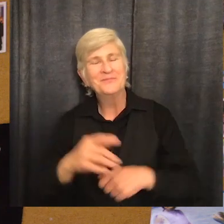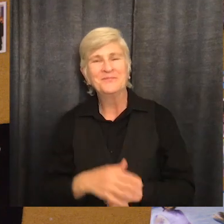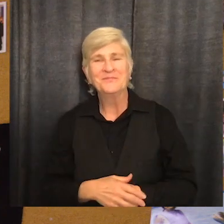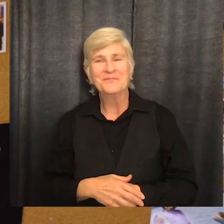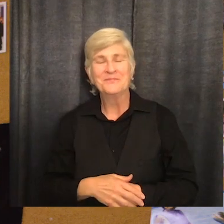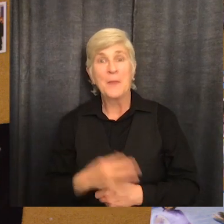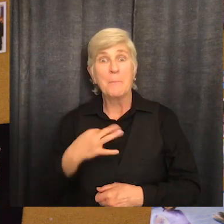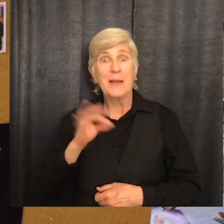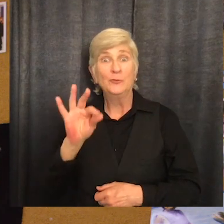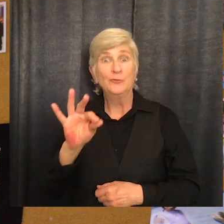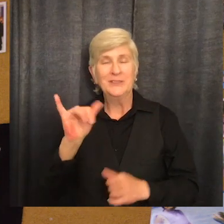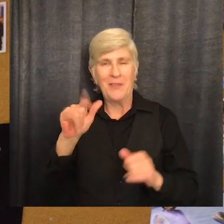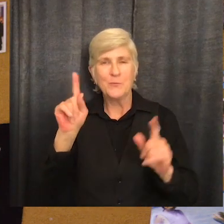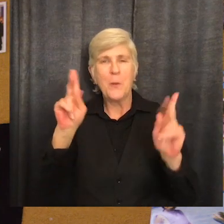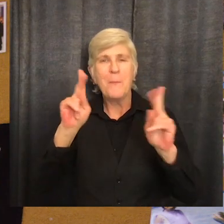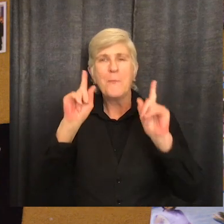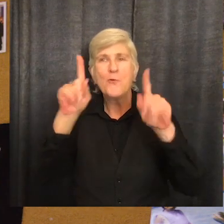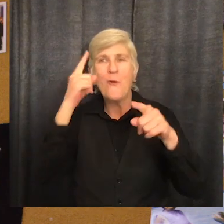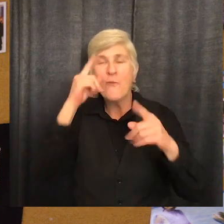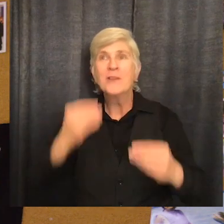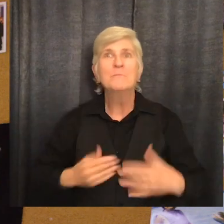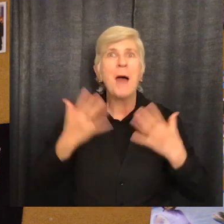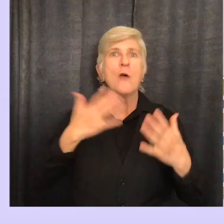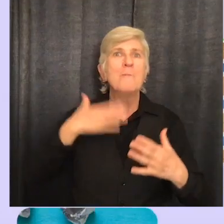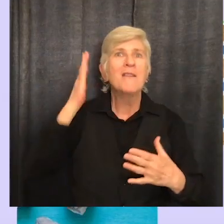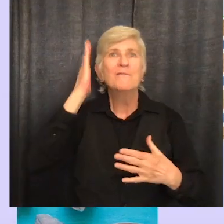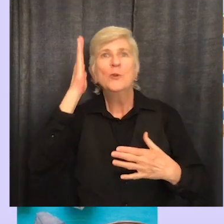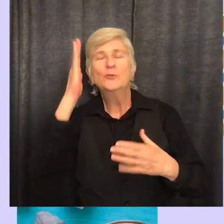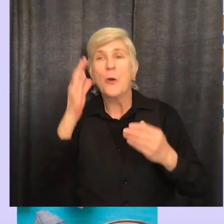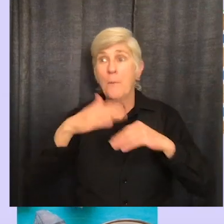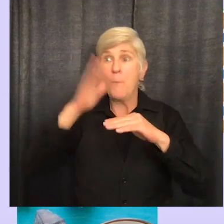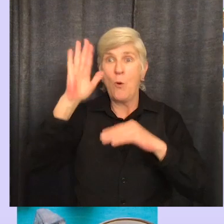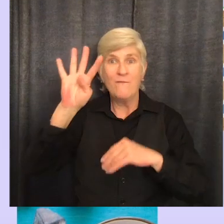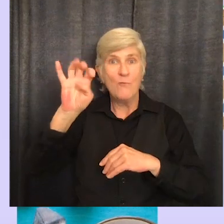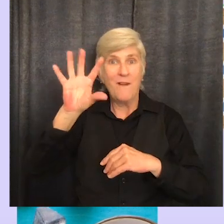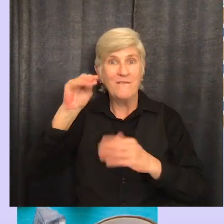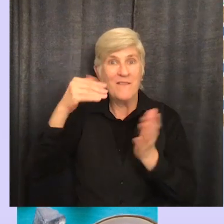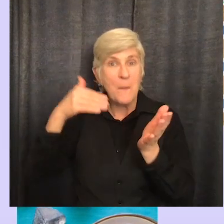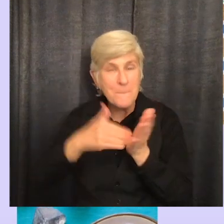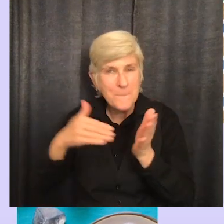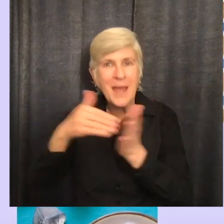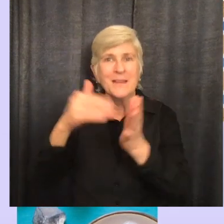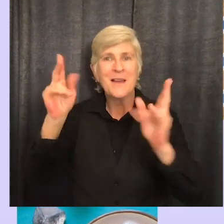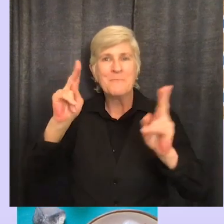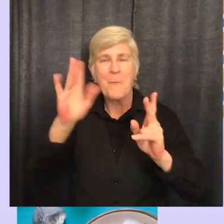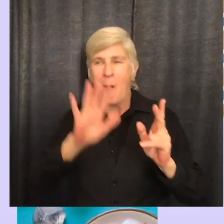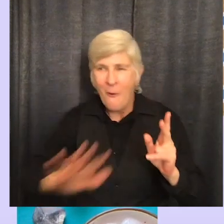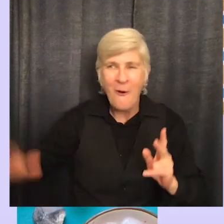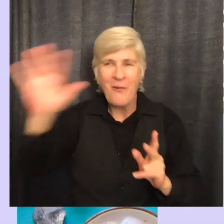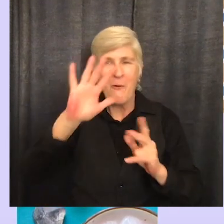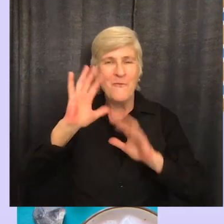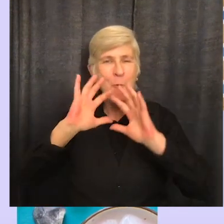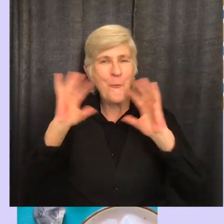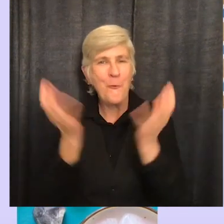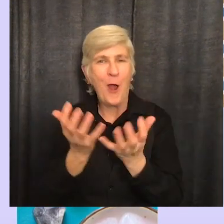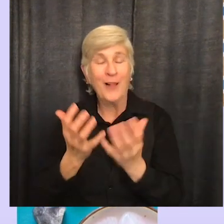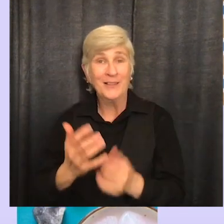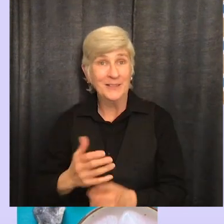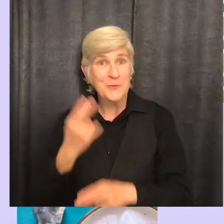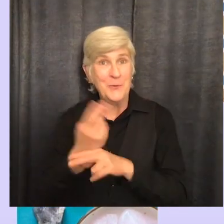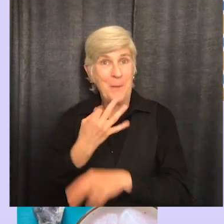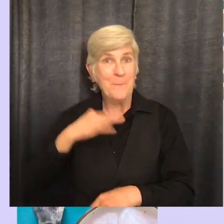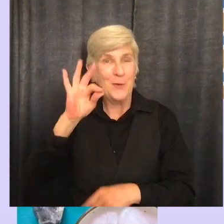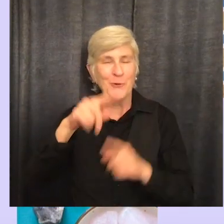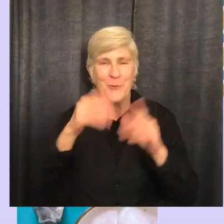Pinterest is where people go to inspire their future. More than 450 million people all over the world use Pinterest to